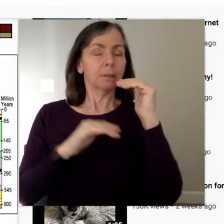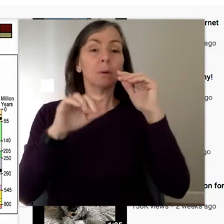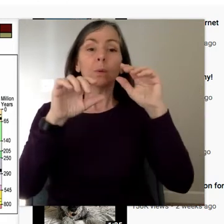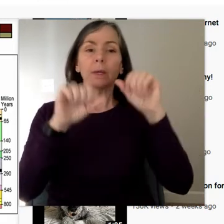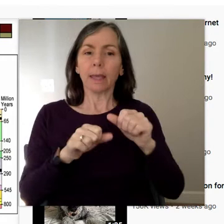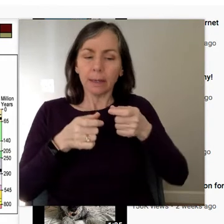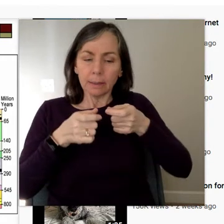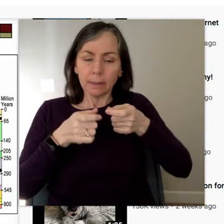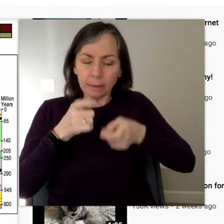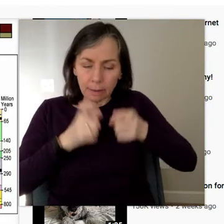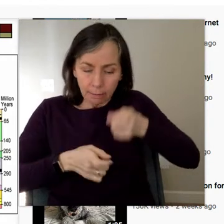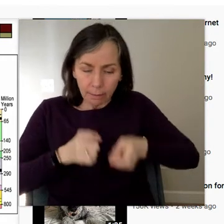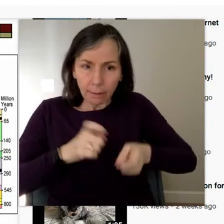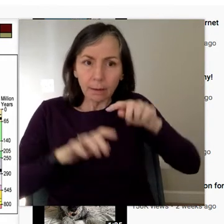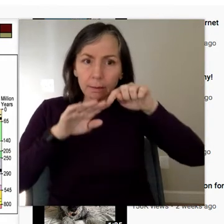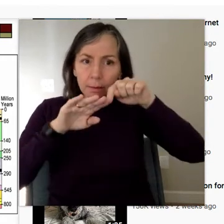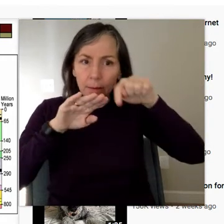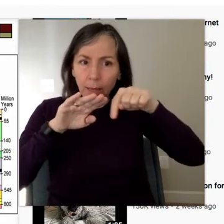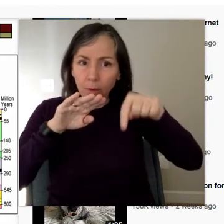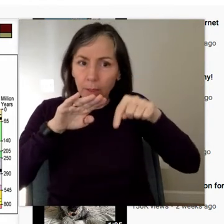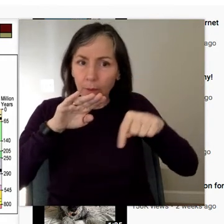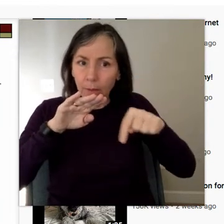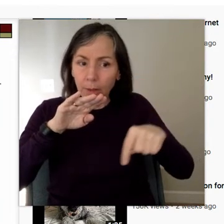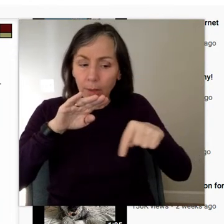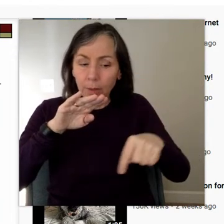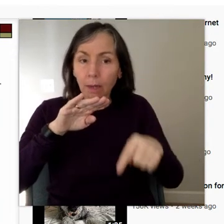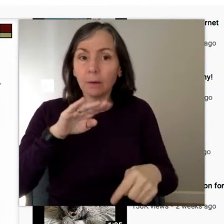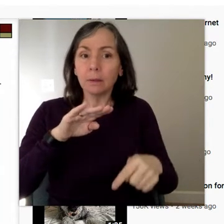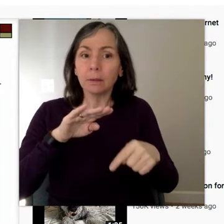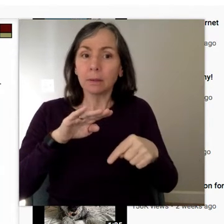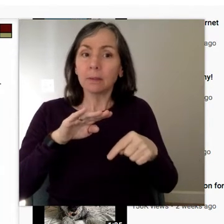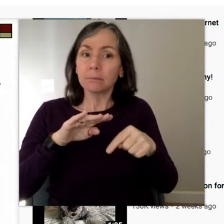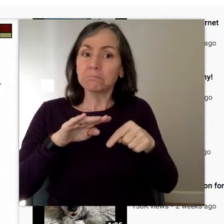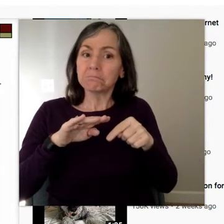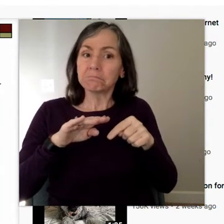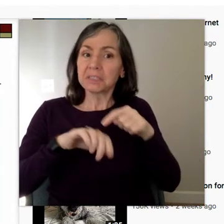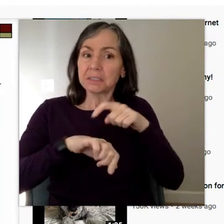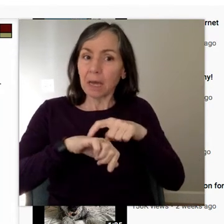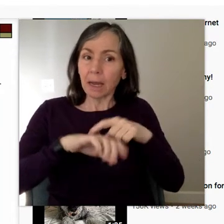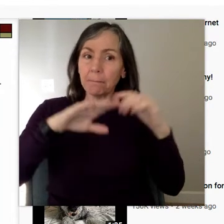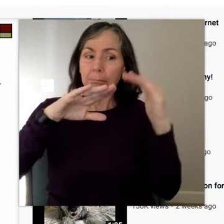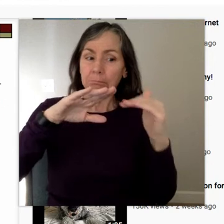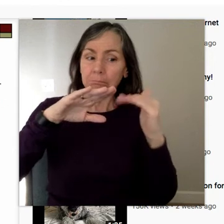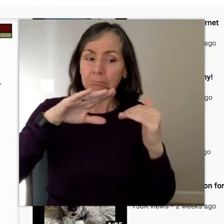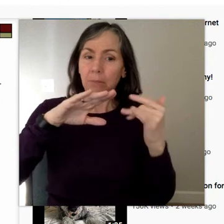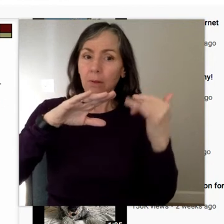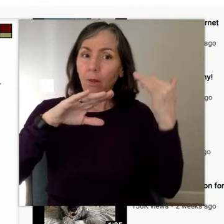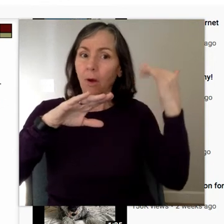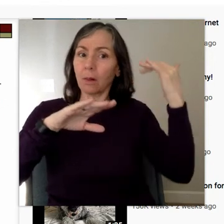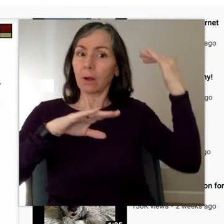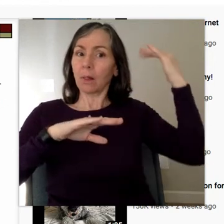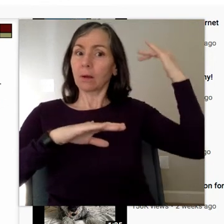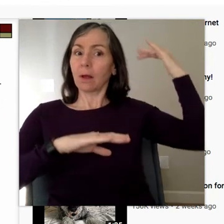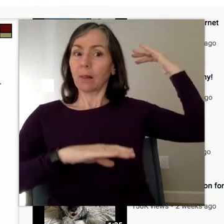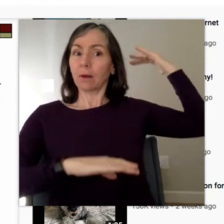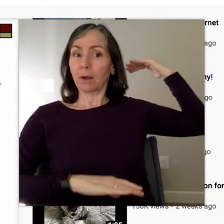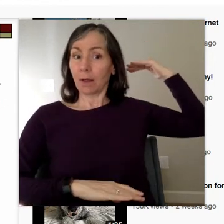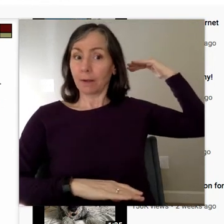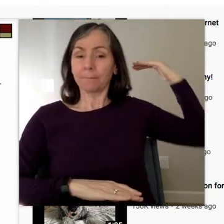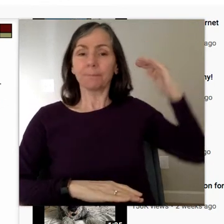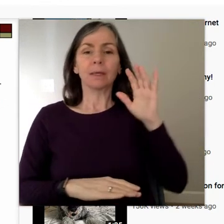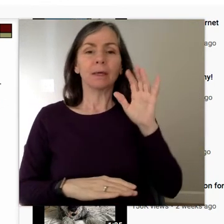through time back to where older things lived. And if somehow the rock